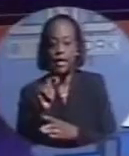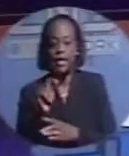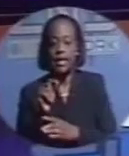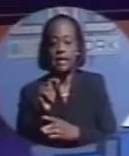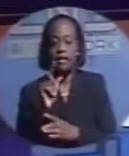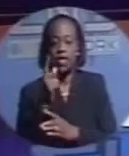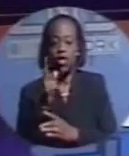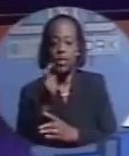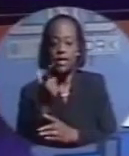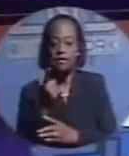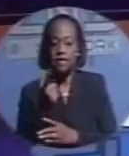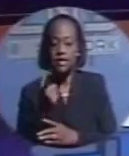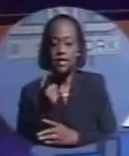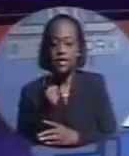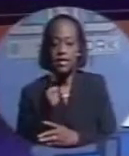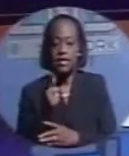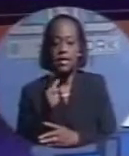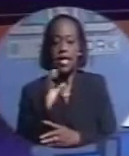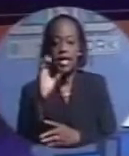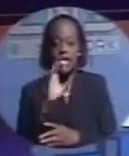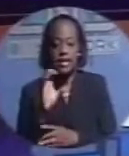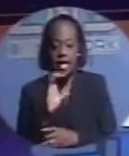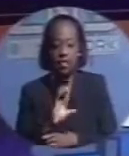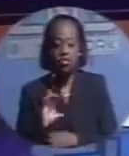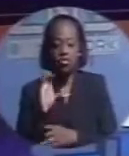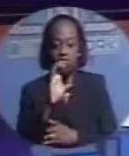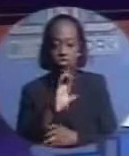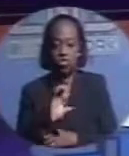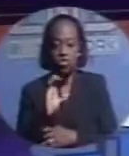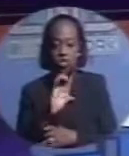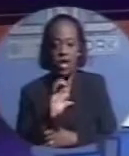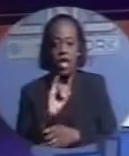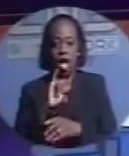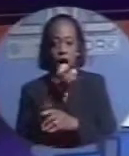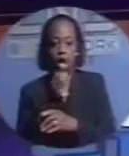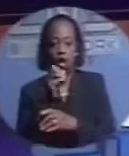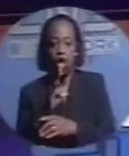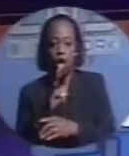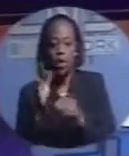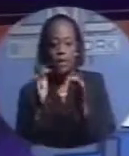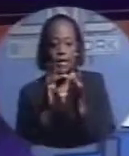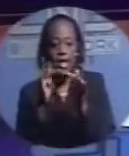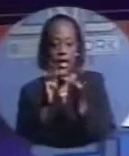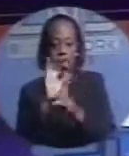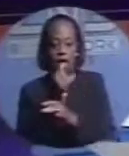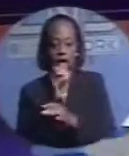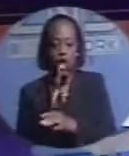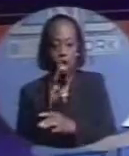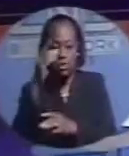young Bahamians and demonstrates the government's commitment to making the process of doing business in the Bahamas easier.